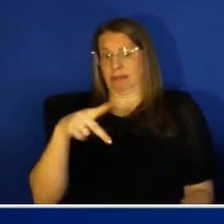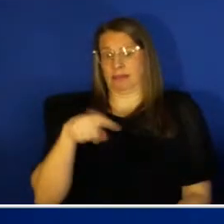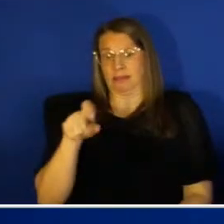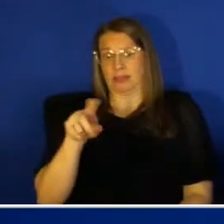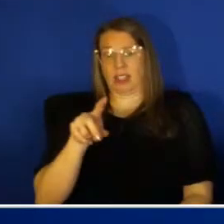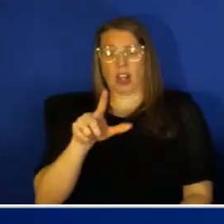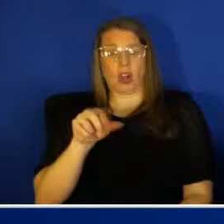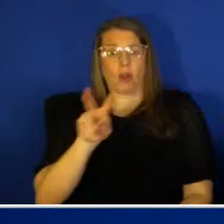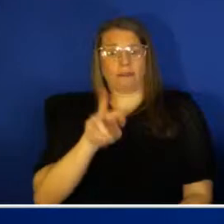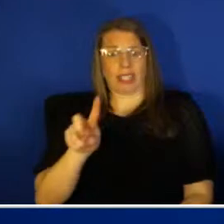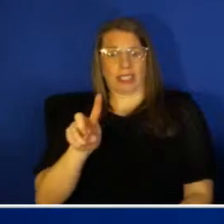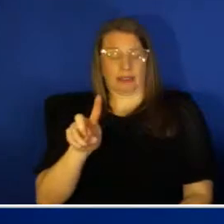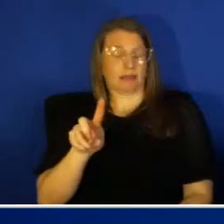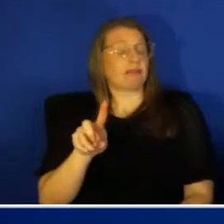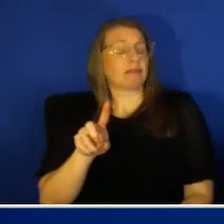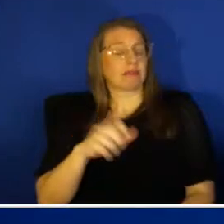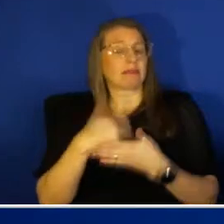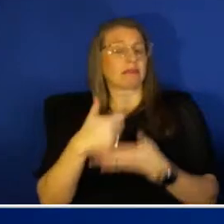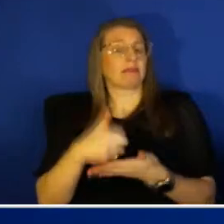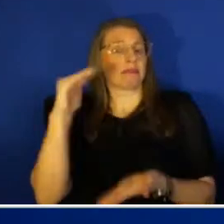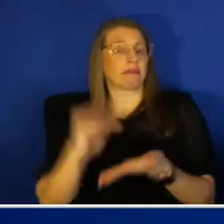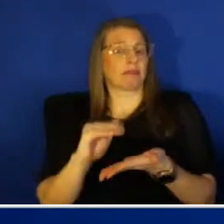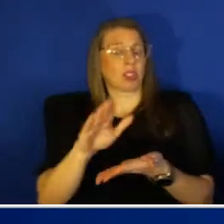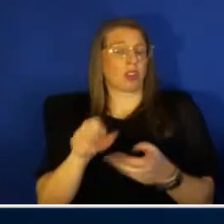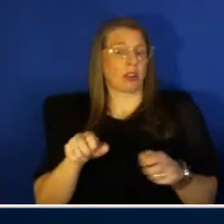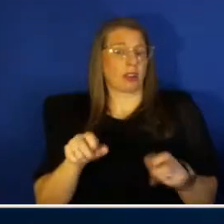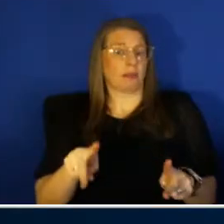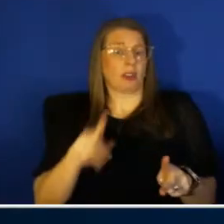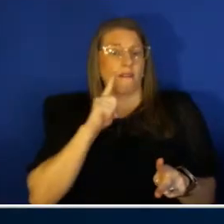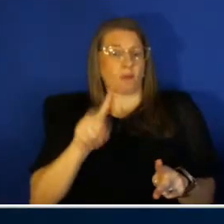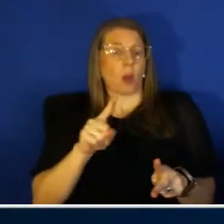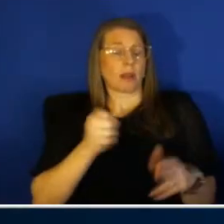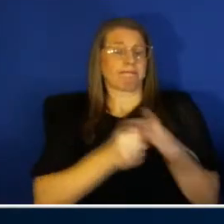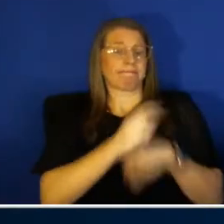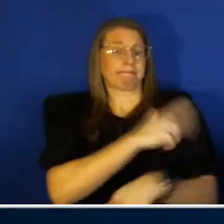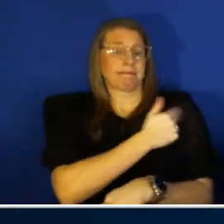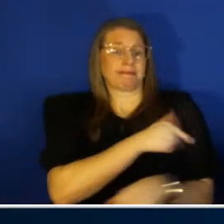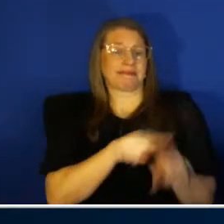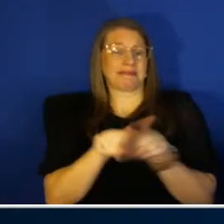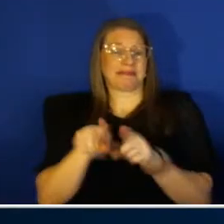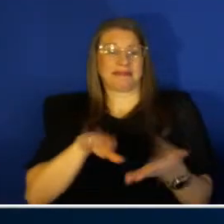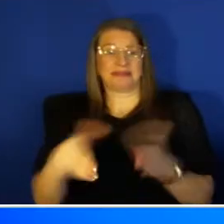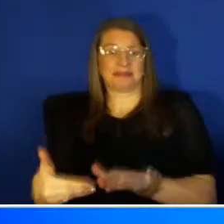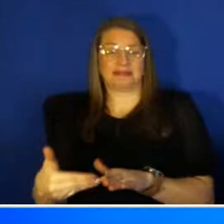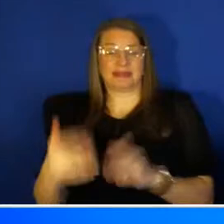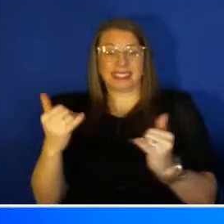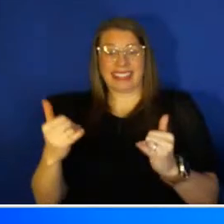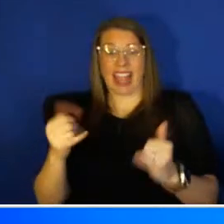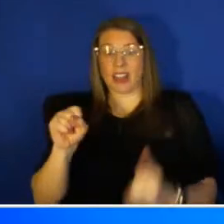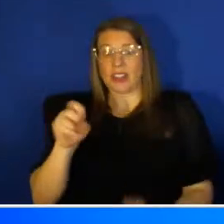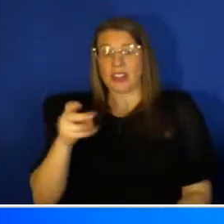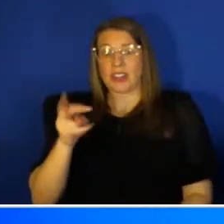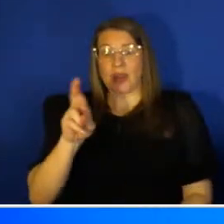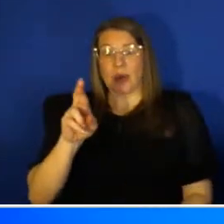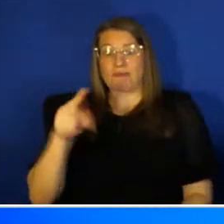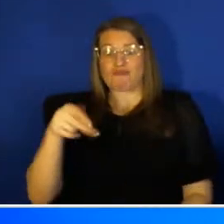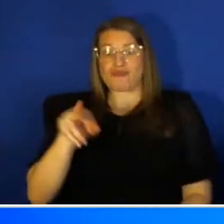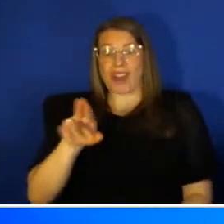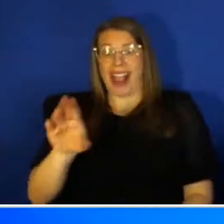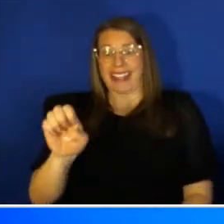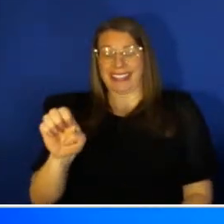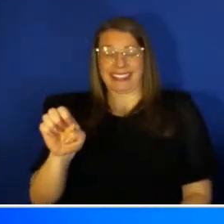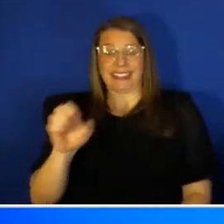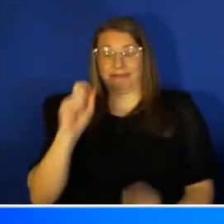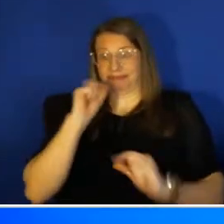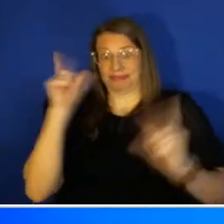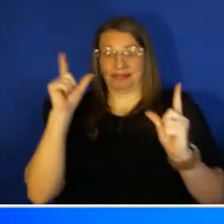still does help reduce your chance at hospitalization and death. Doc Hawk, thank you so much. Yeah. We head down to Surprise, Arizona now as we turn our excitement